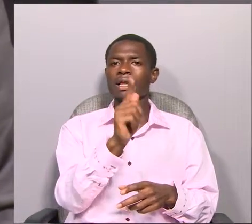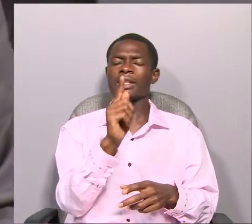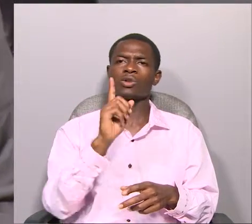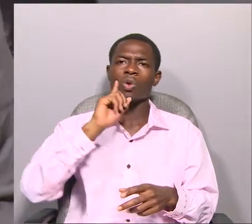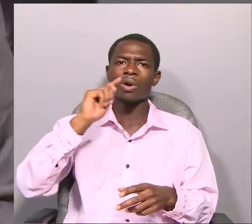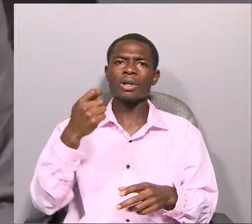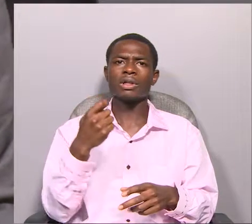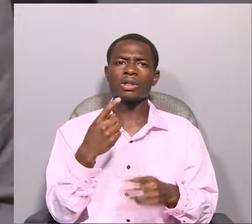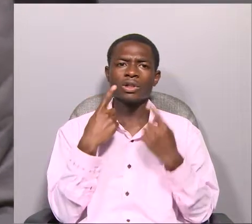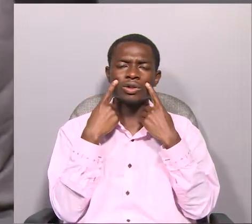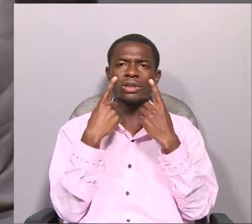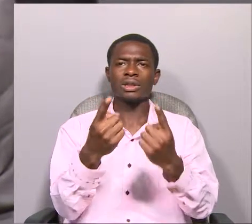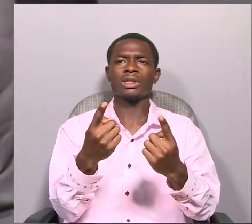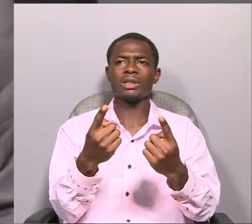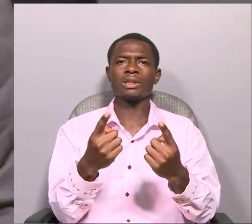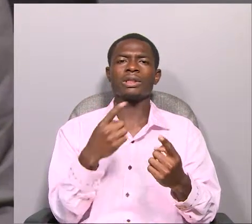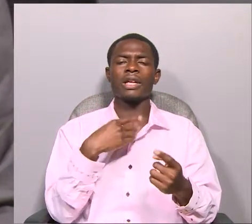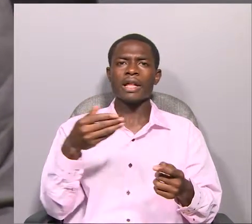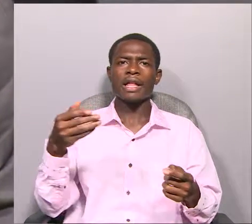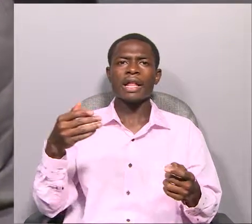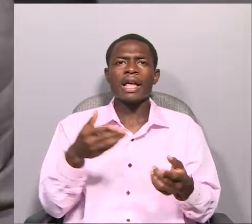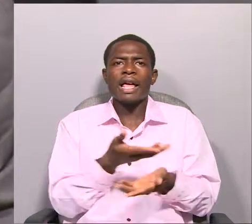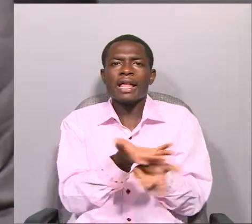That's why you have seen that even